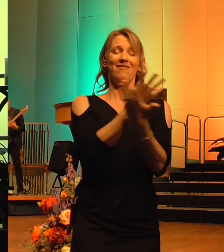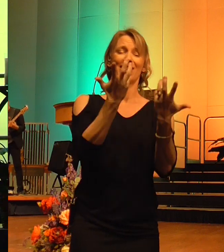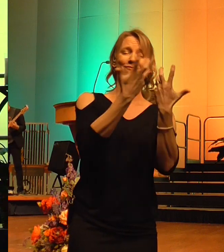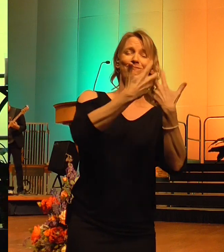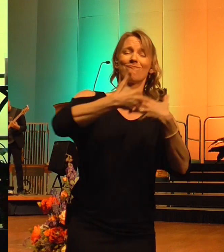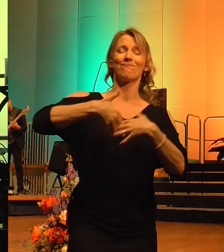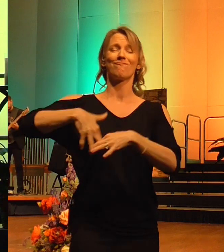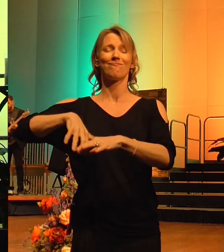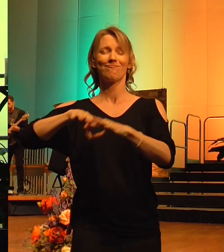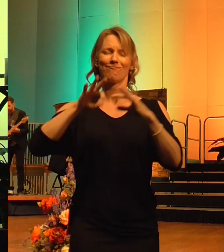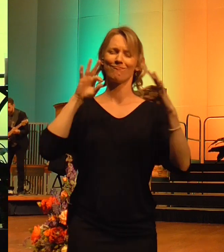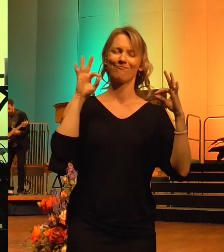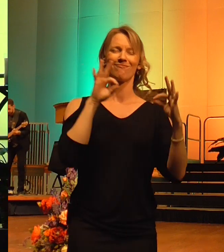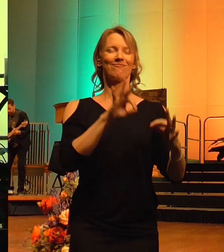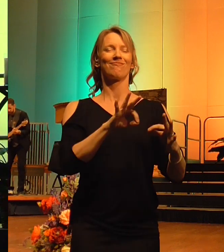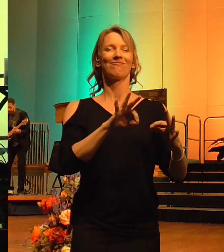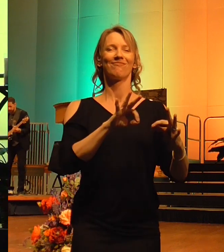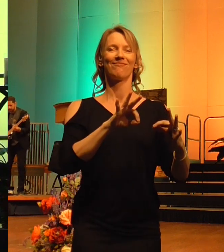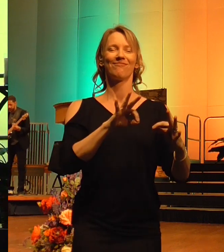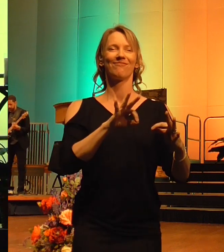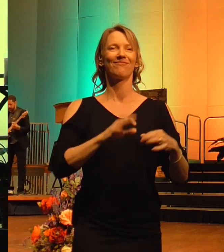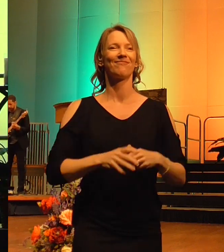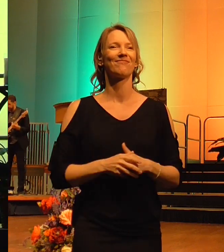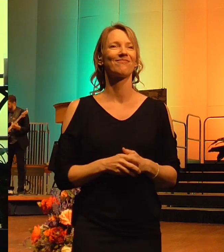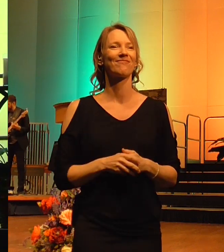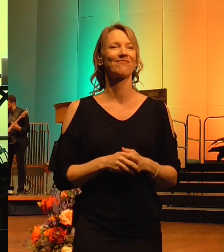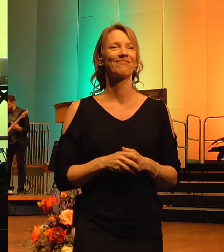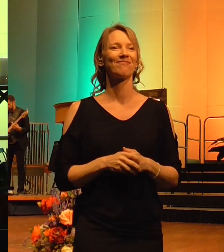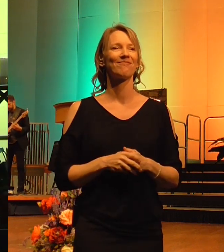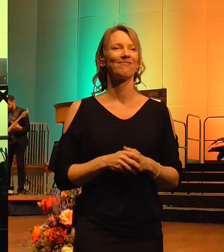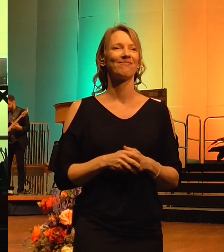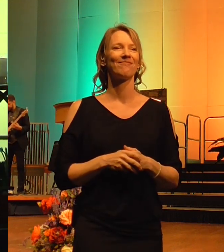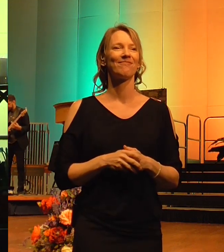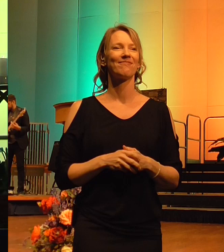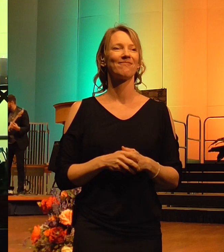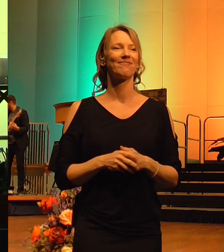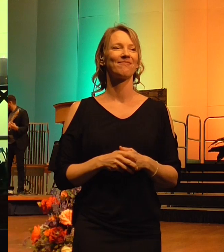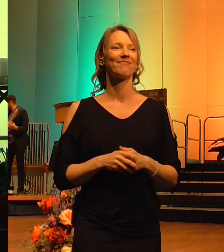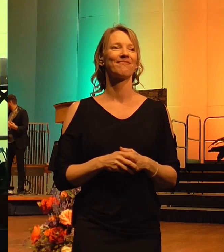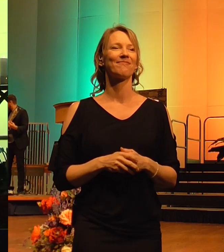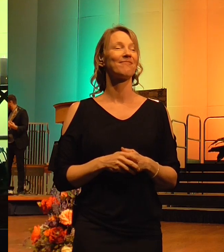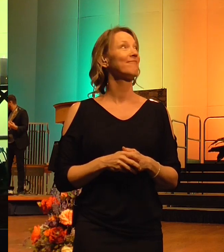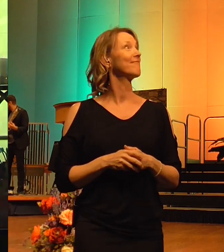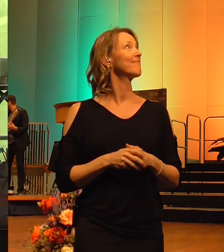feeling. Everything's going my way.